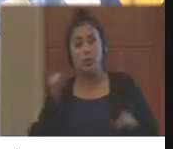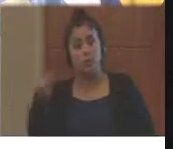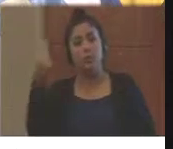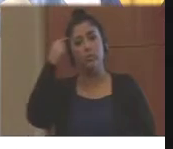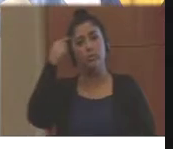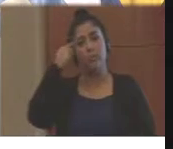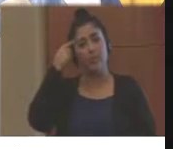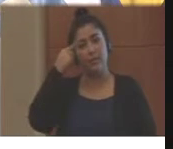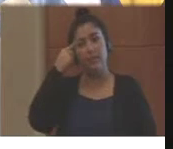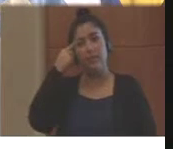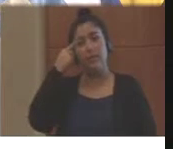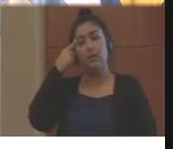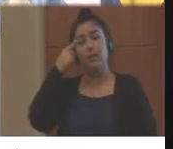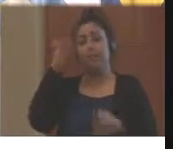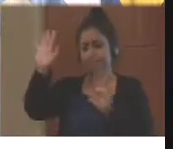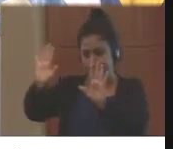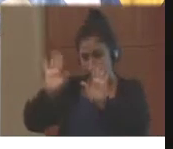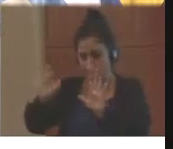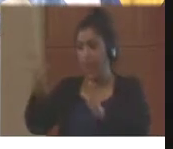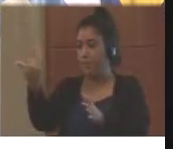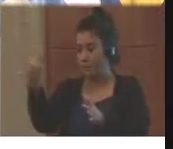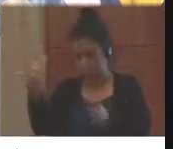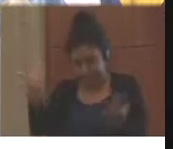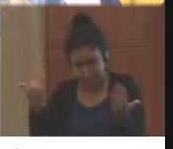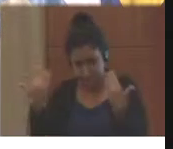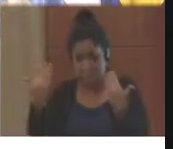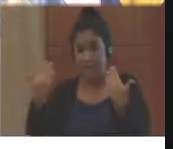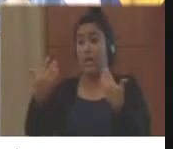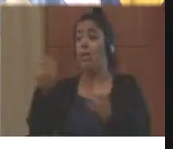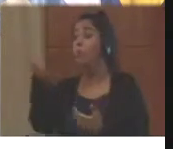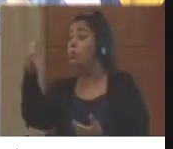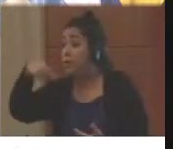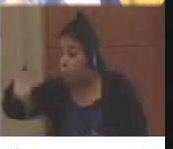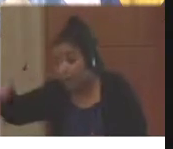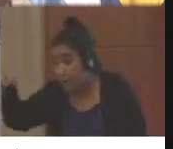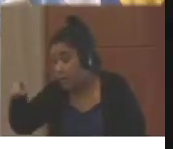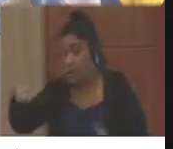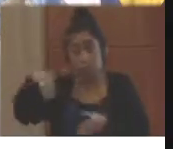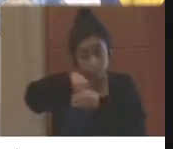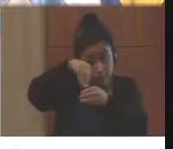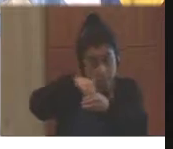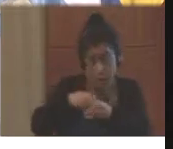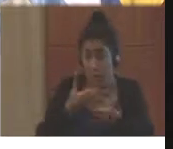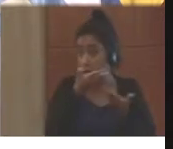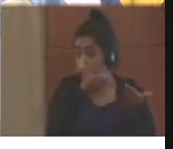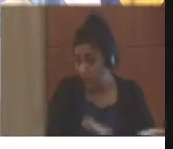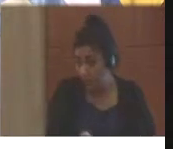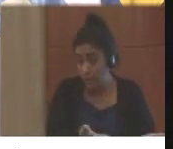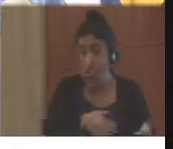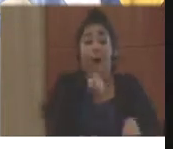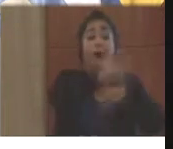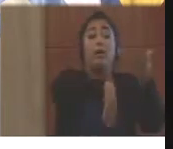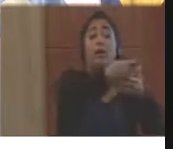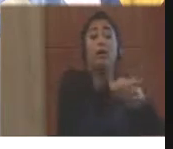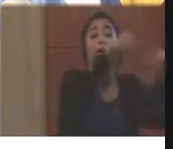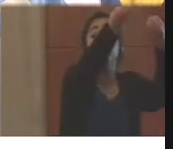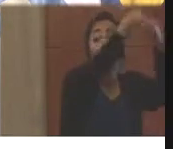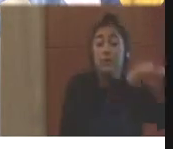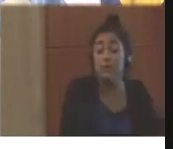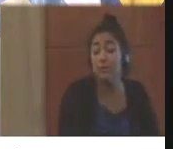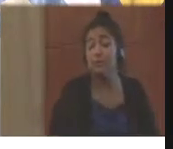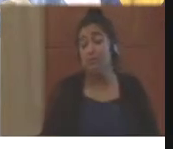need to be capable of saying to our respective governments, look, unless you invest on this, you're going to spend all this.